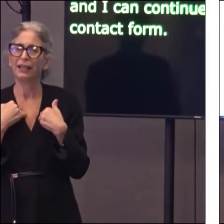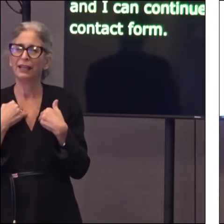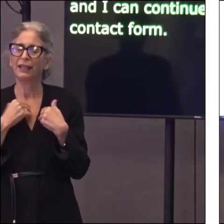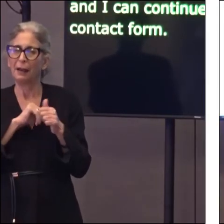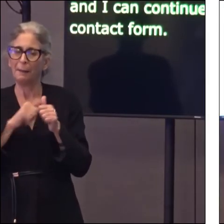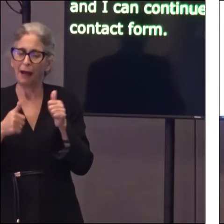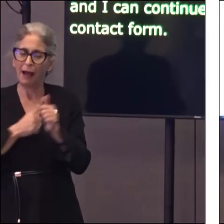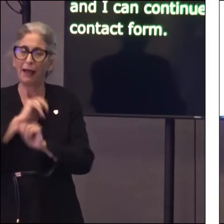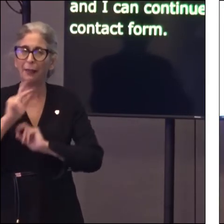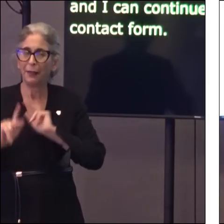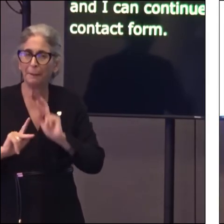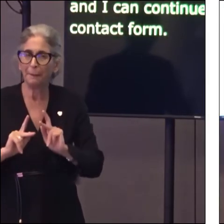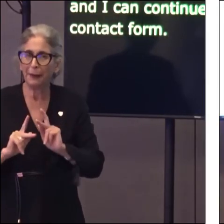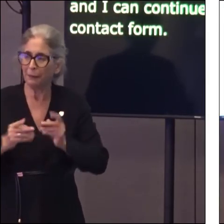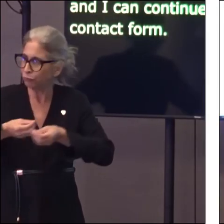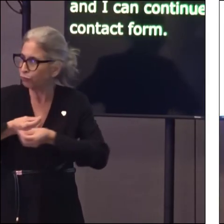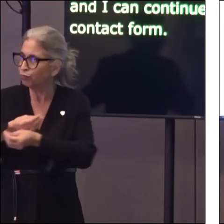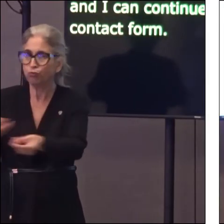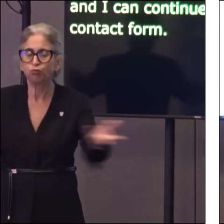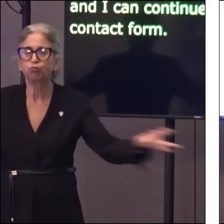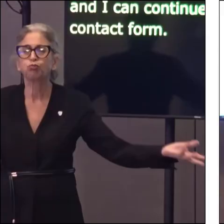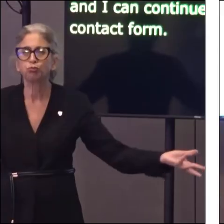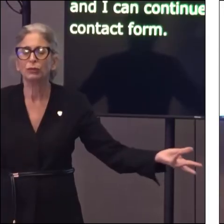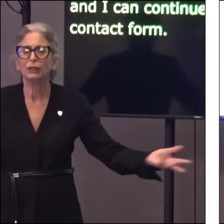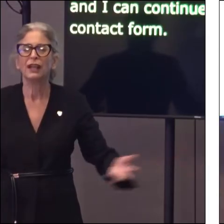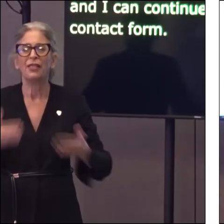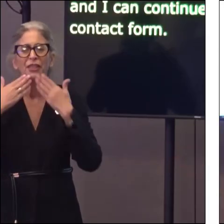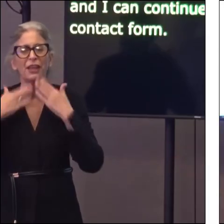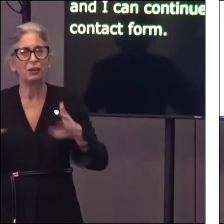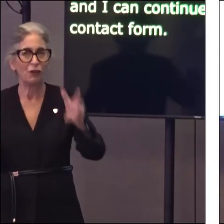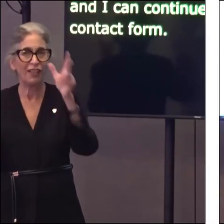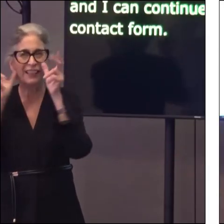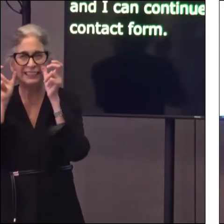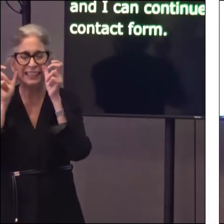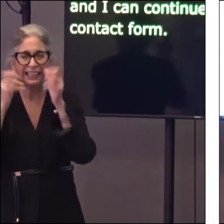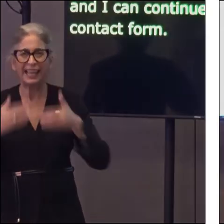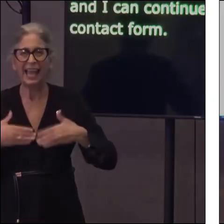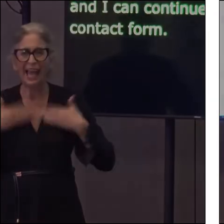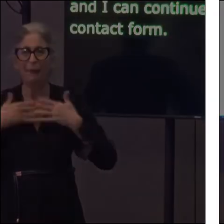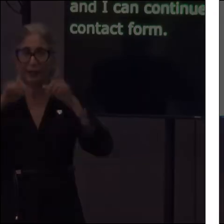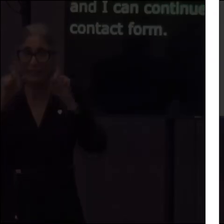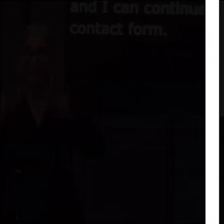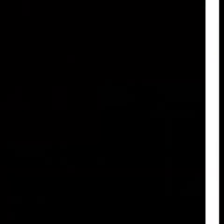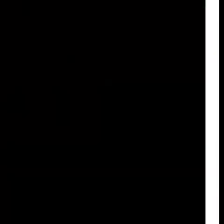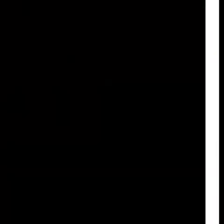of folks. So with that, thank you for listening and happy testing.